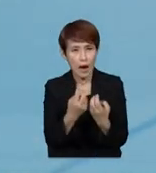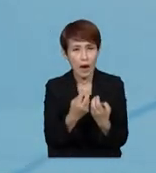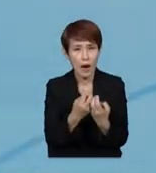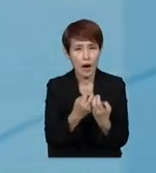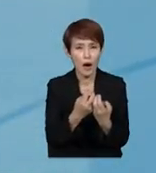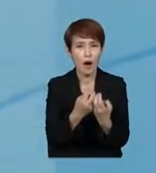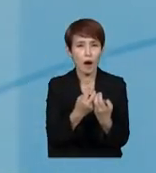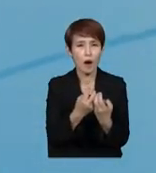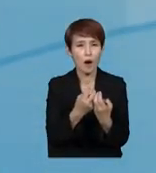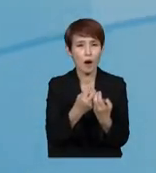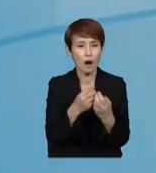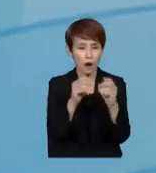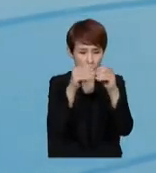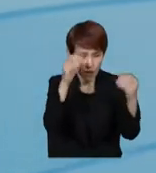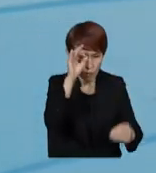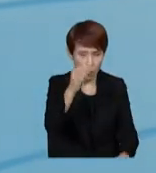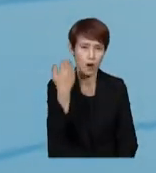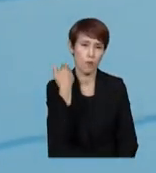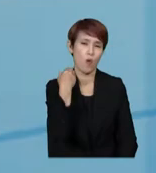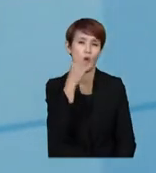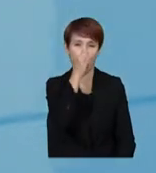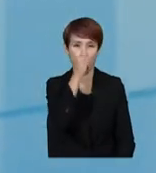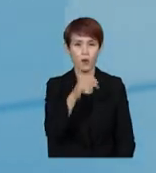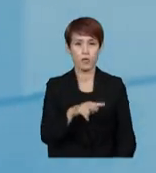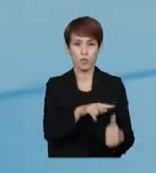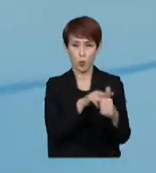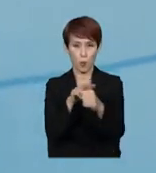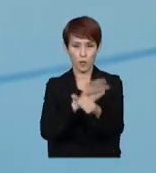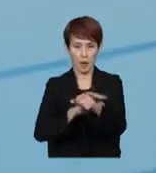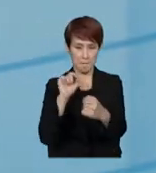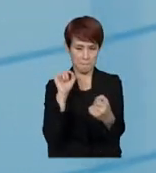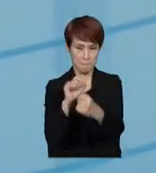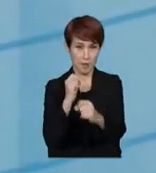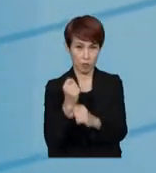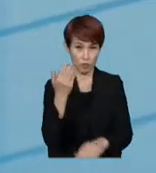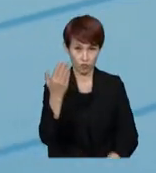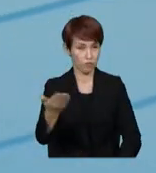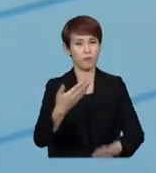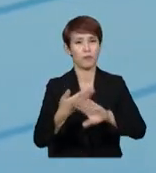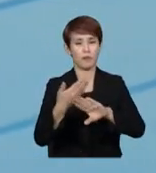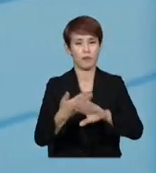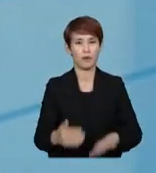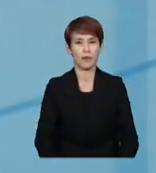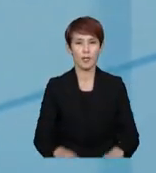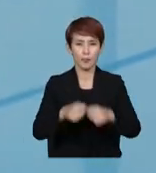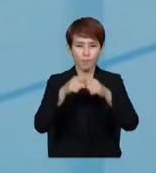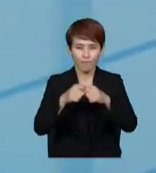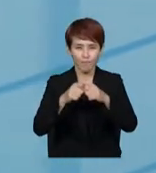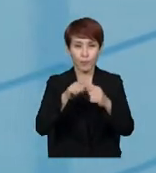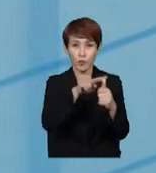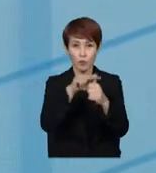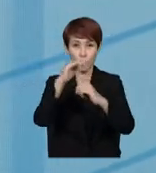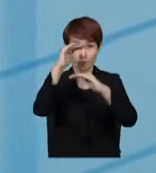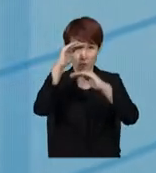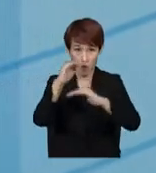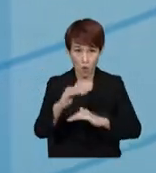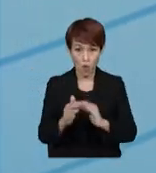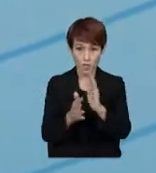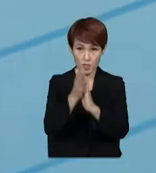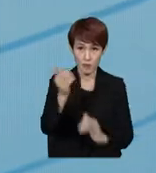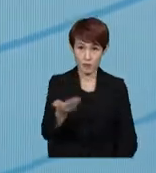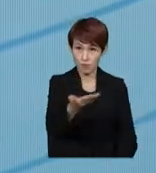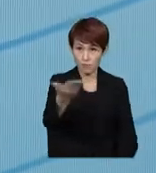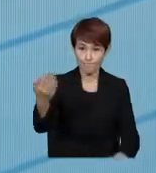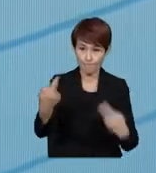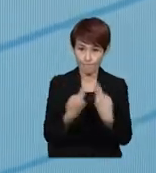different. It really very specifically aims at allowing citizens to understand, for instance, who finances a